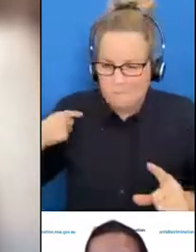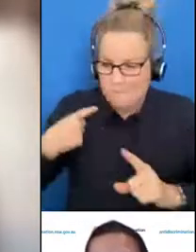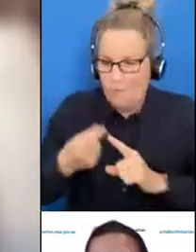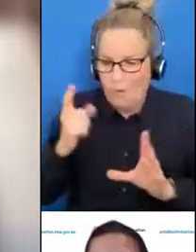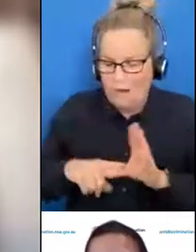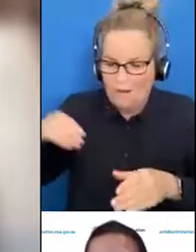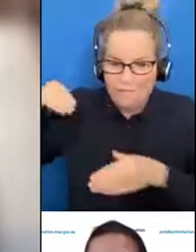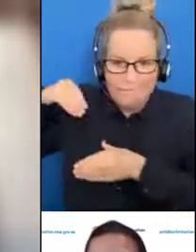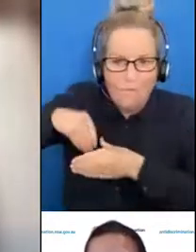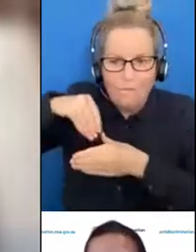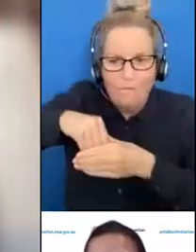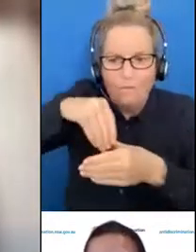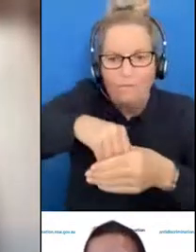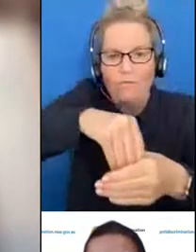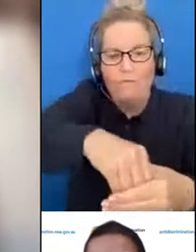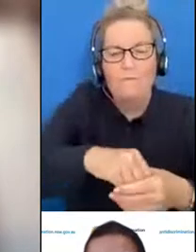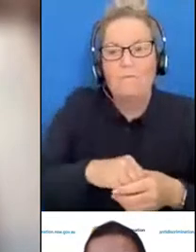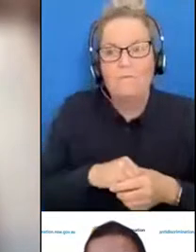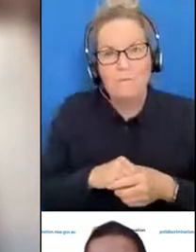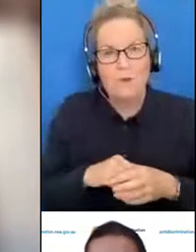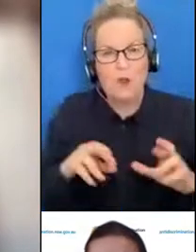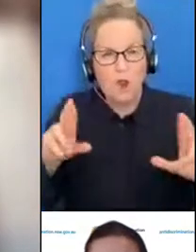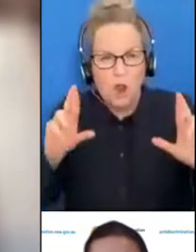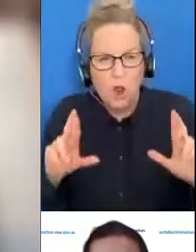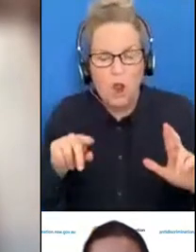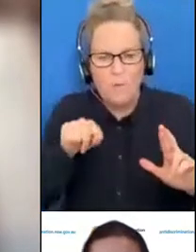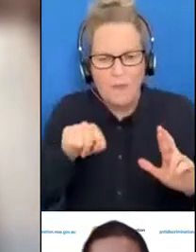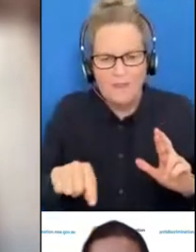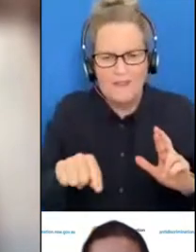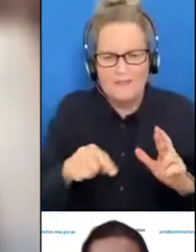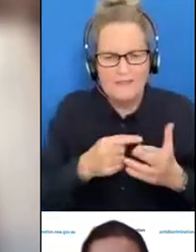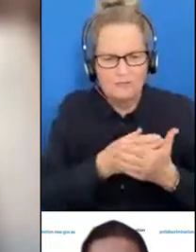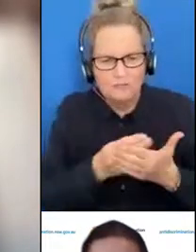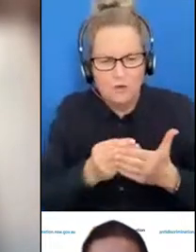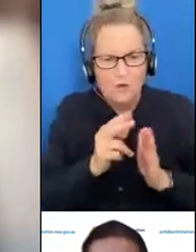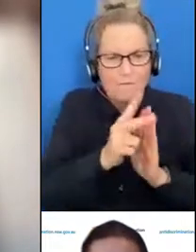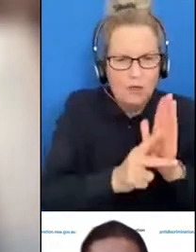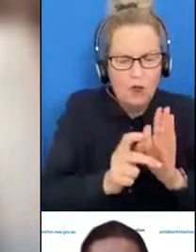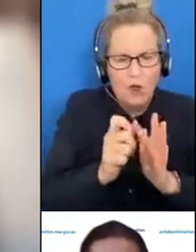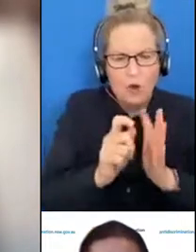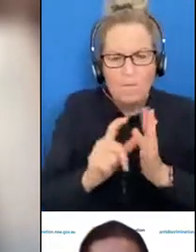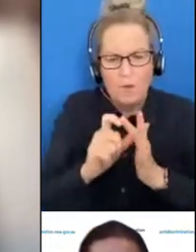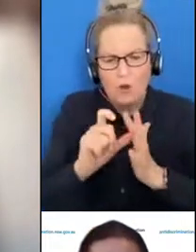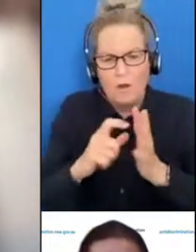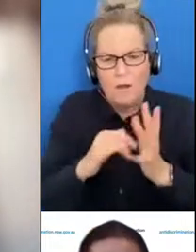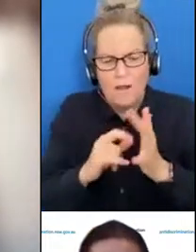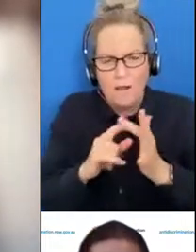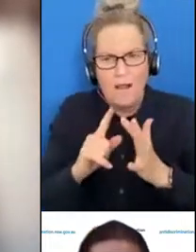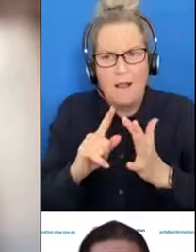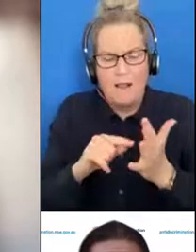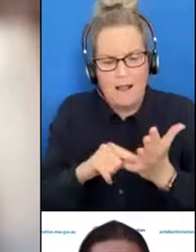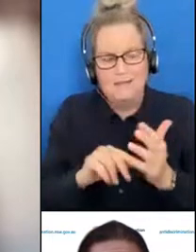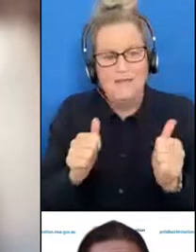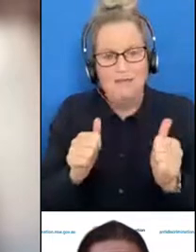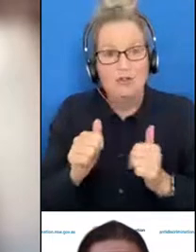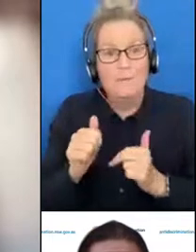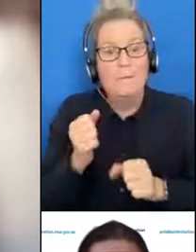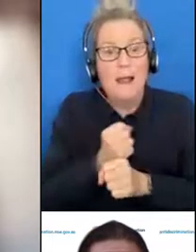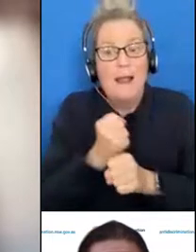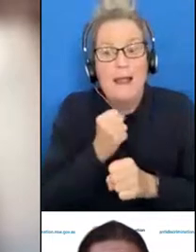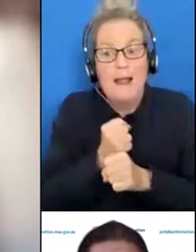project, and we hope that you'll be able to use these assets, the videos and podcasts that we have developed, to